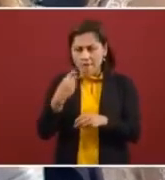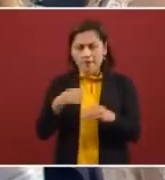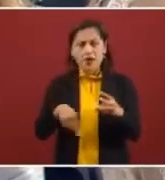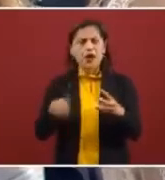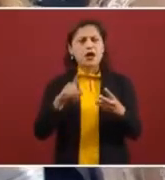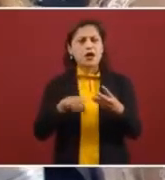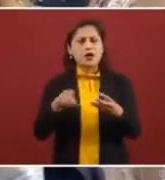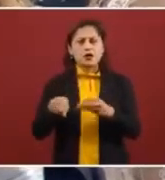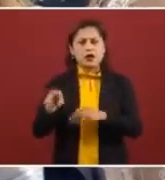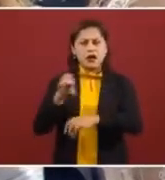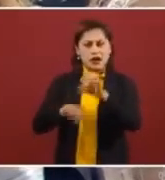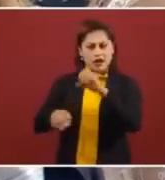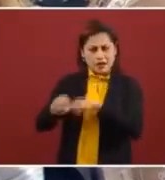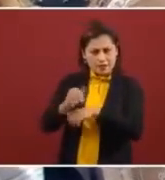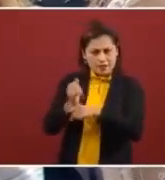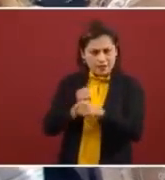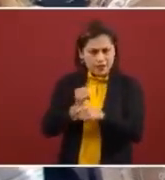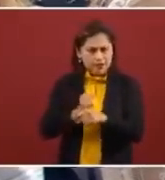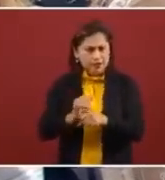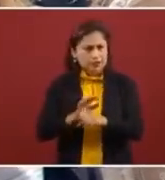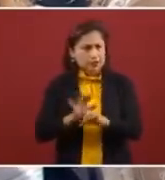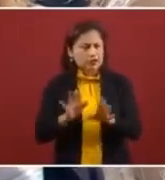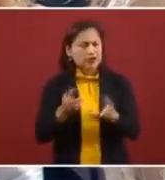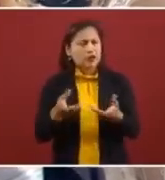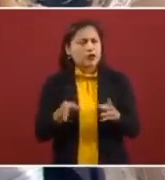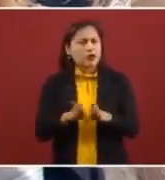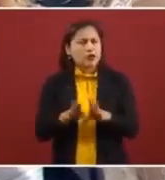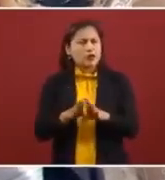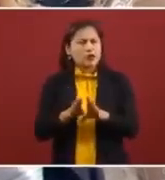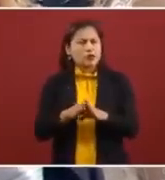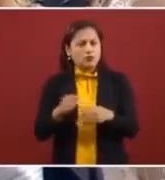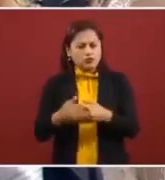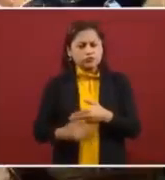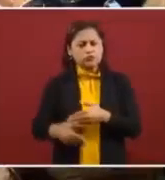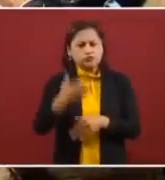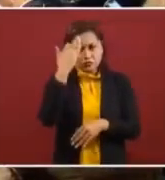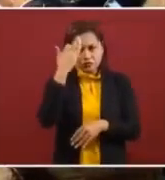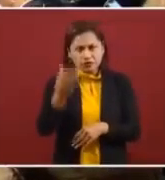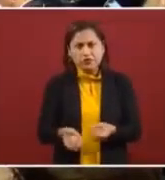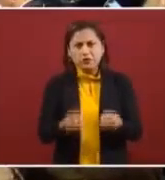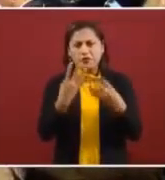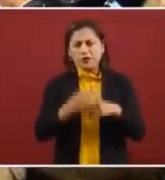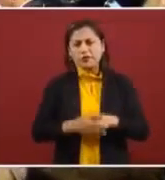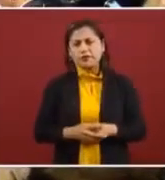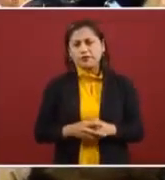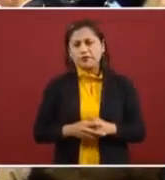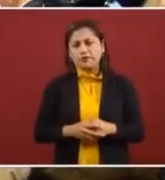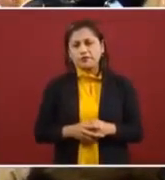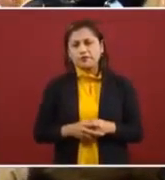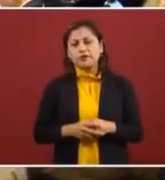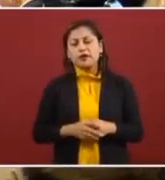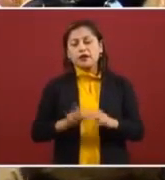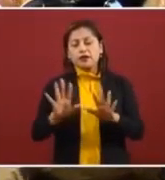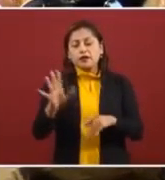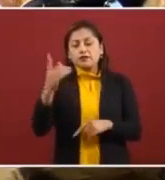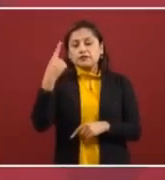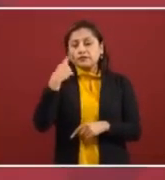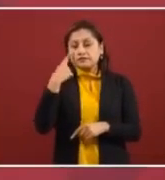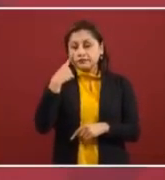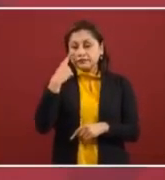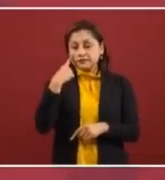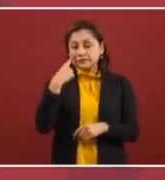es cierto esto, en cuánto tiempo se me lo permite? So how long will it be before they get their medications to all